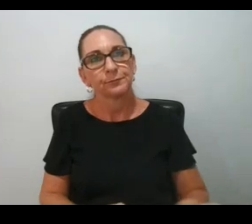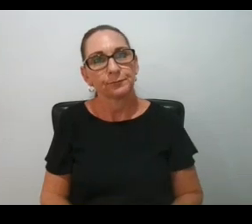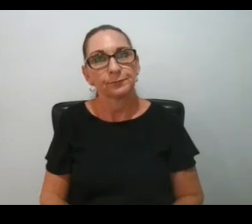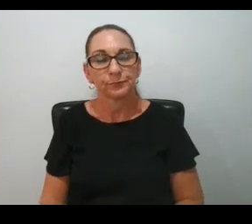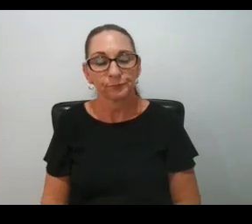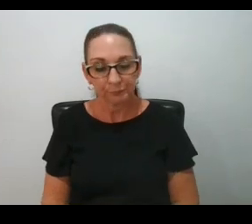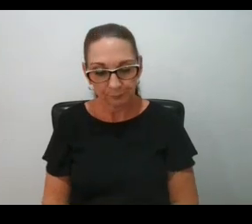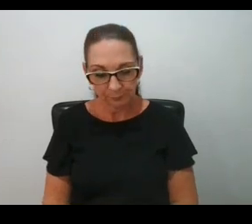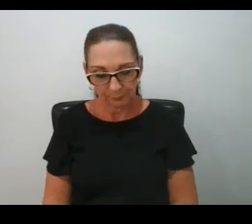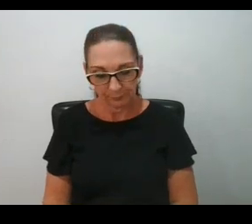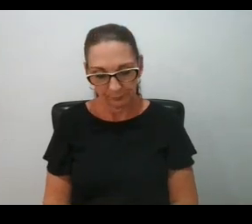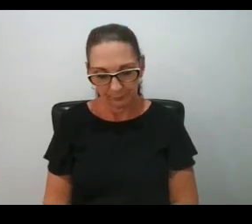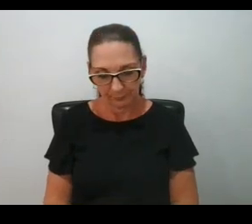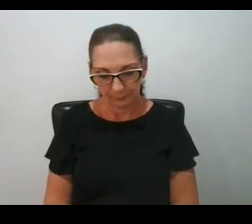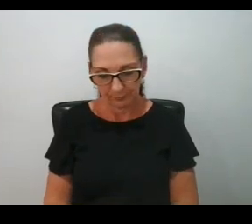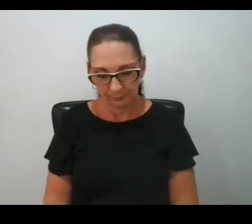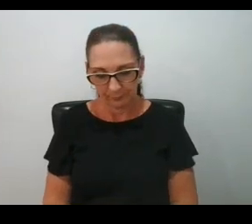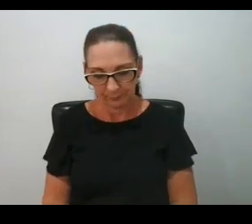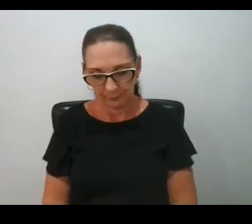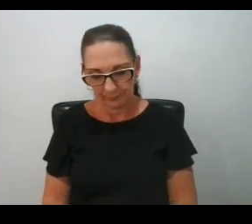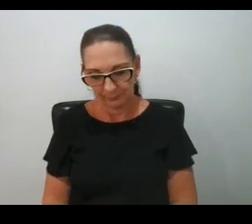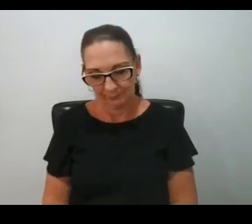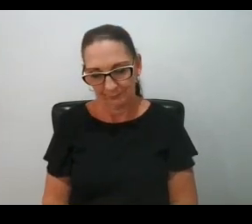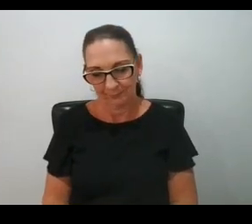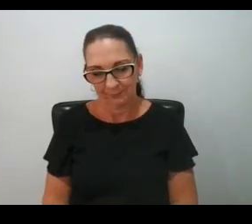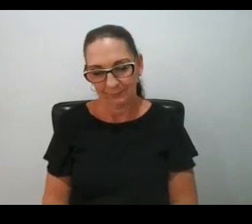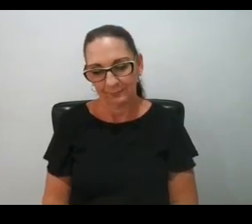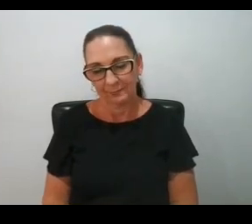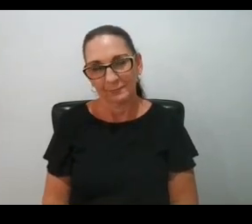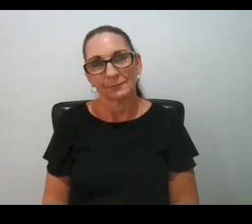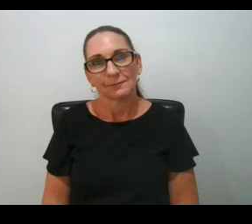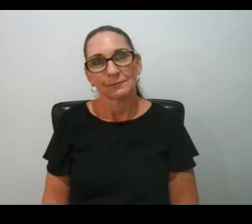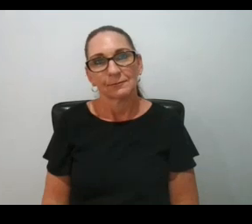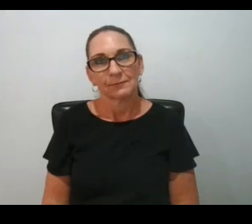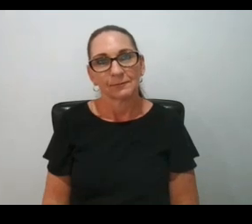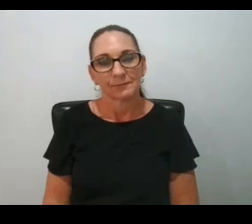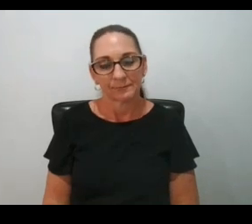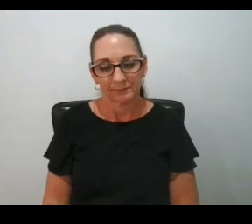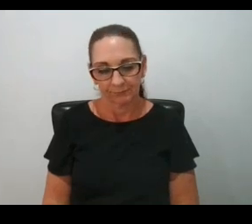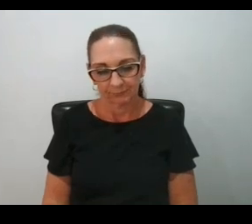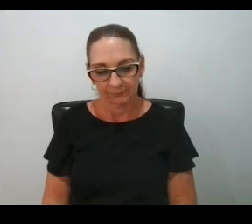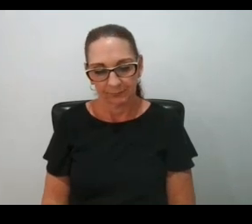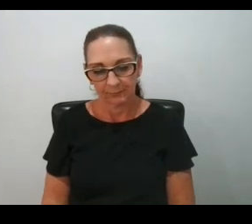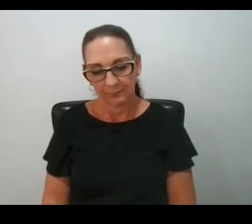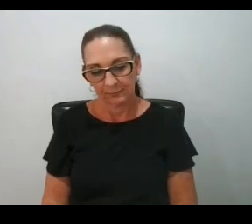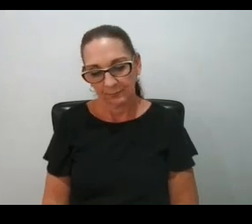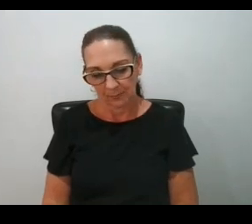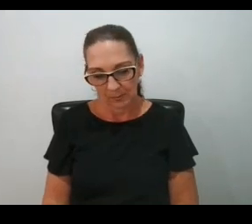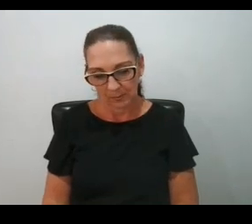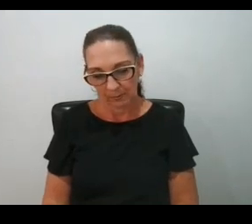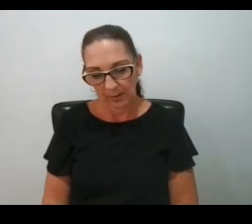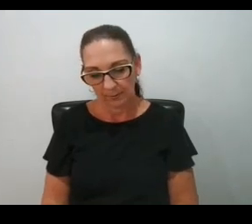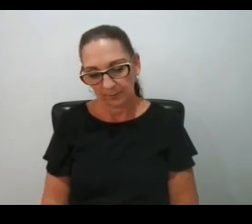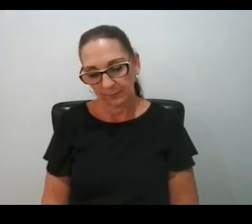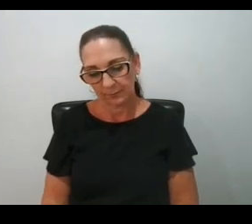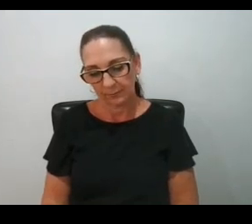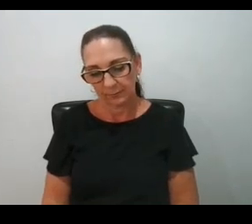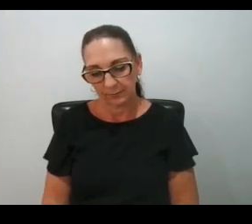So let's wander to the next slide unless there's another question. So we do have just a couple of quick ones for you, Paul. You've